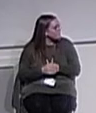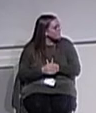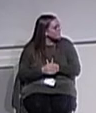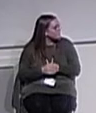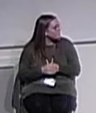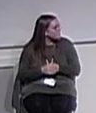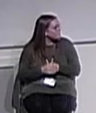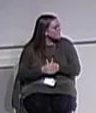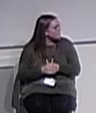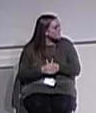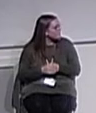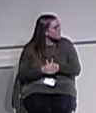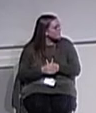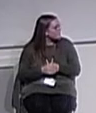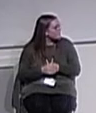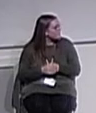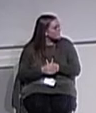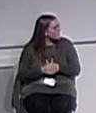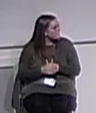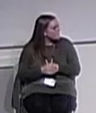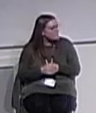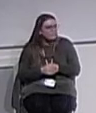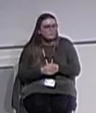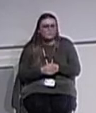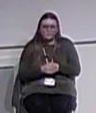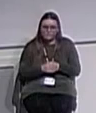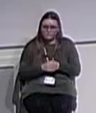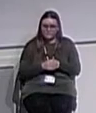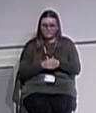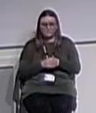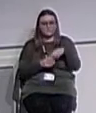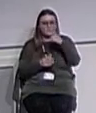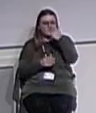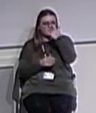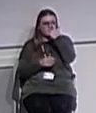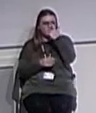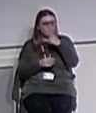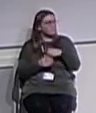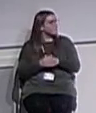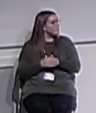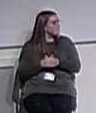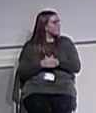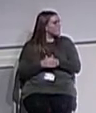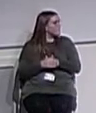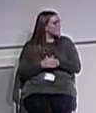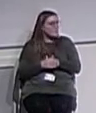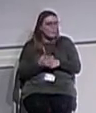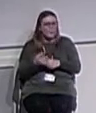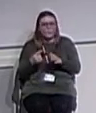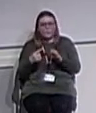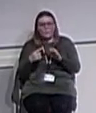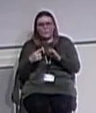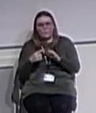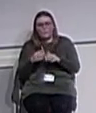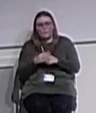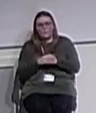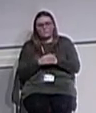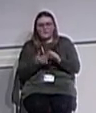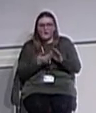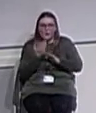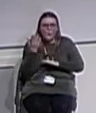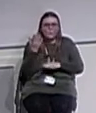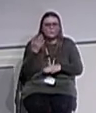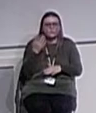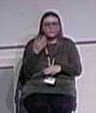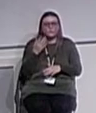be business units that are run by the business school. So this is like enterprise, business